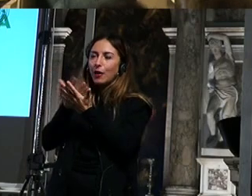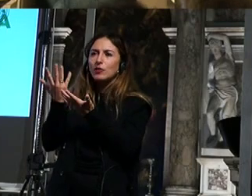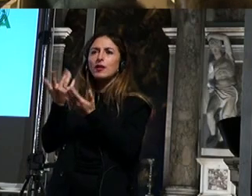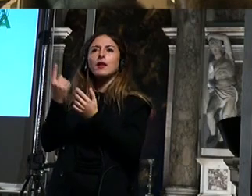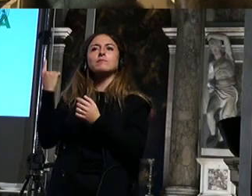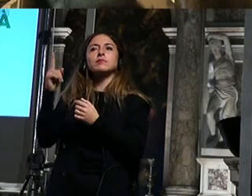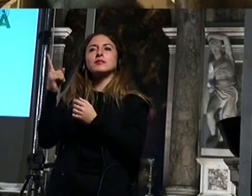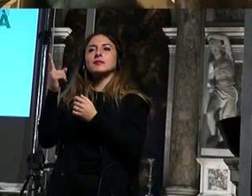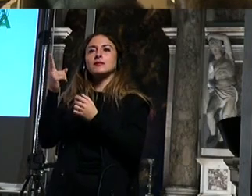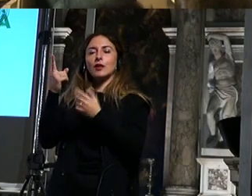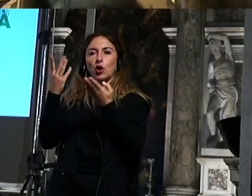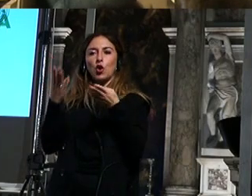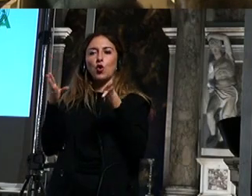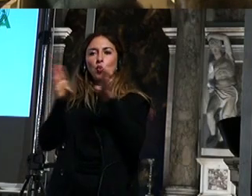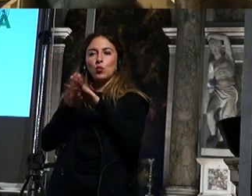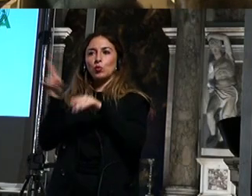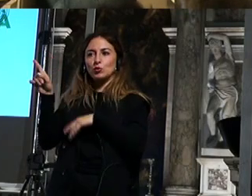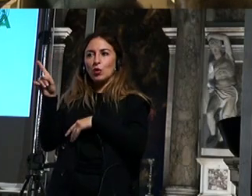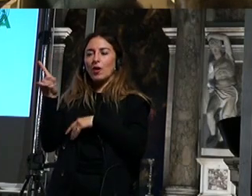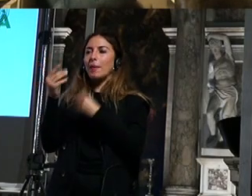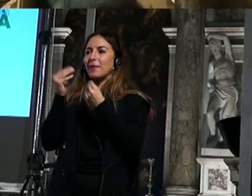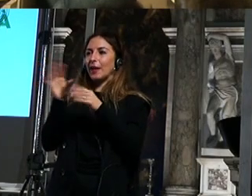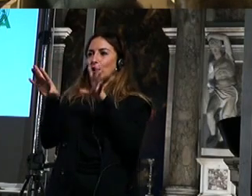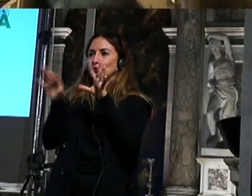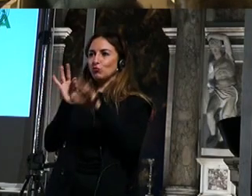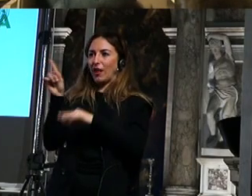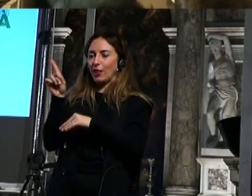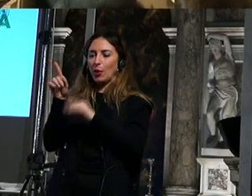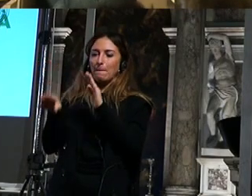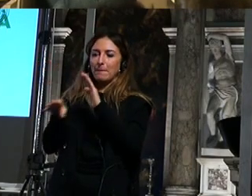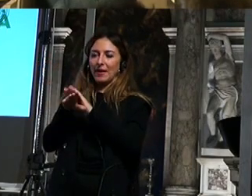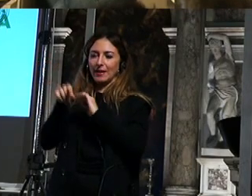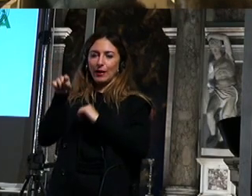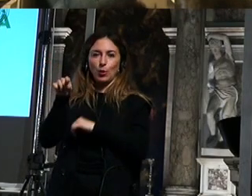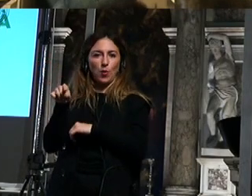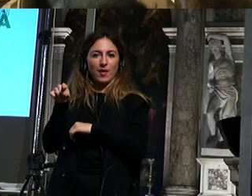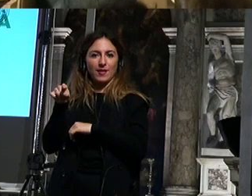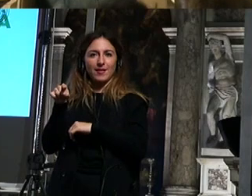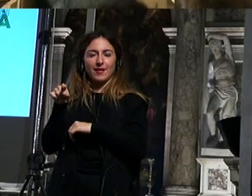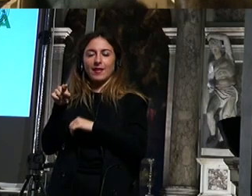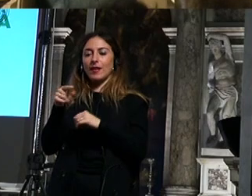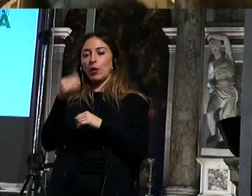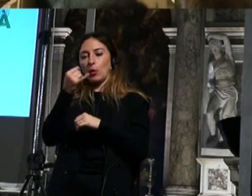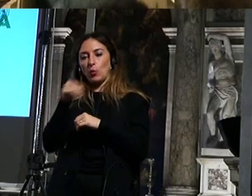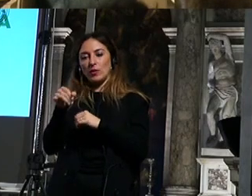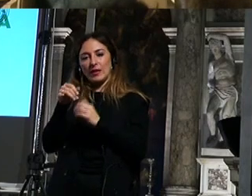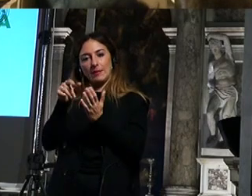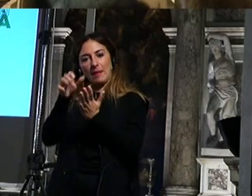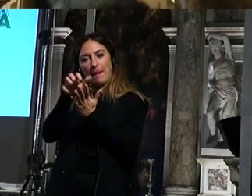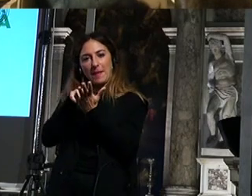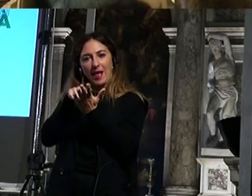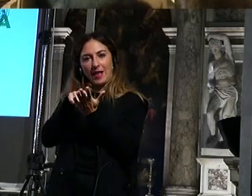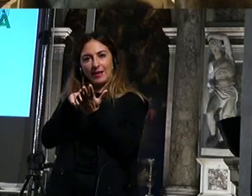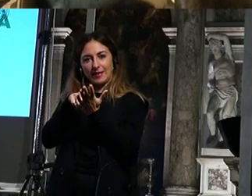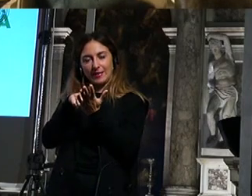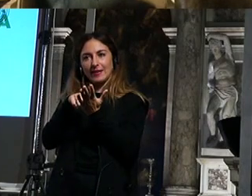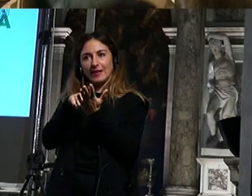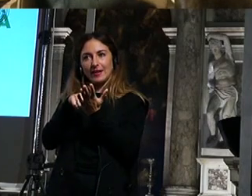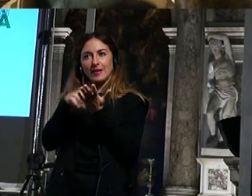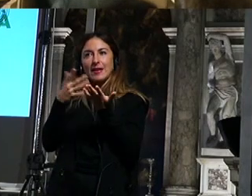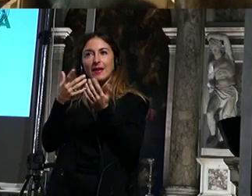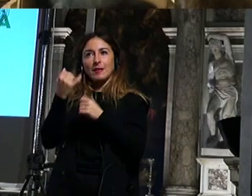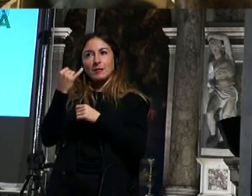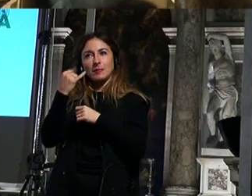chiude gli altri e la tua scelta di partire da qui, cioè di partire dalla fine. Se ha senso parlare